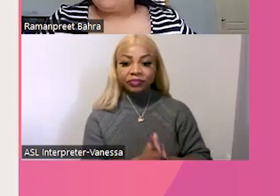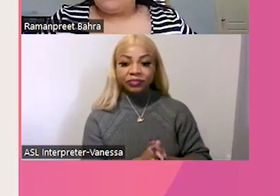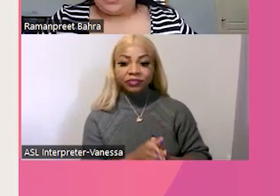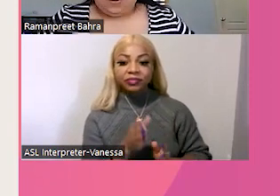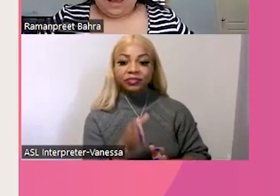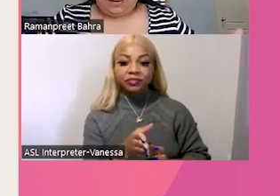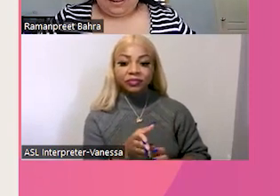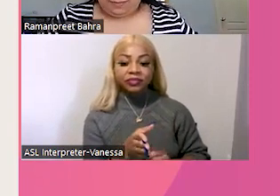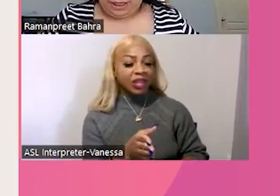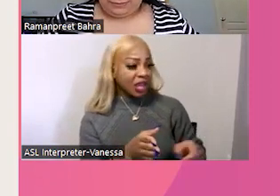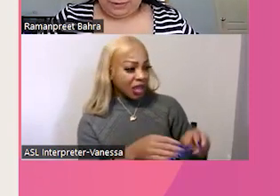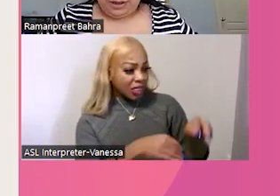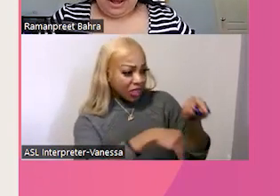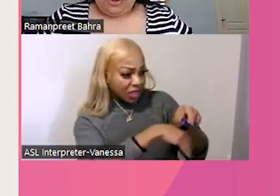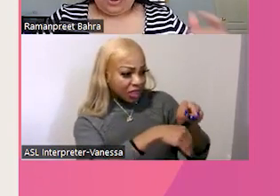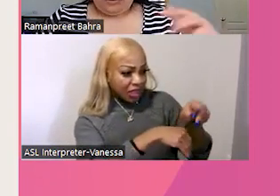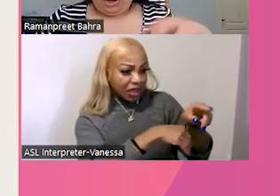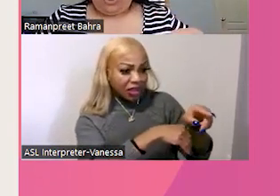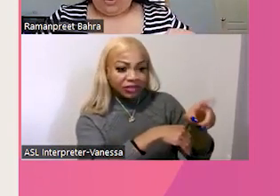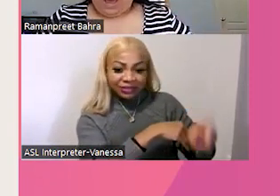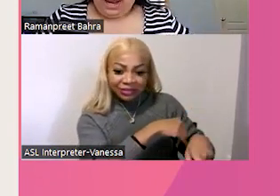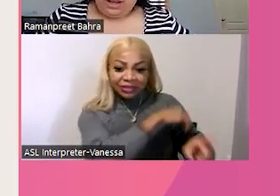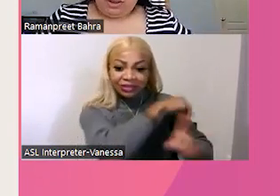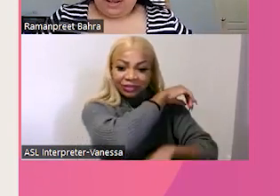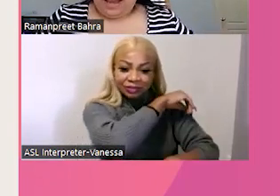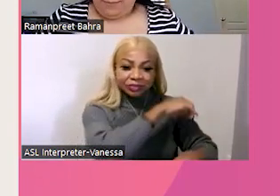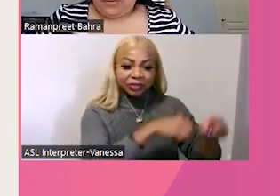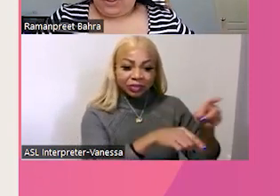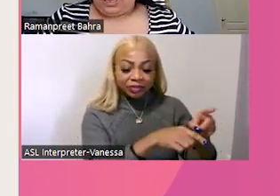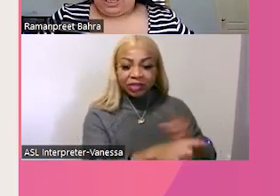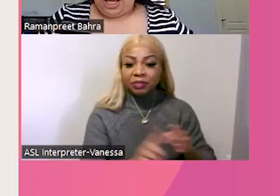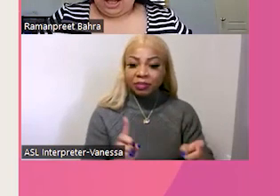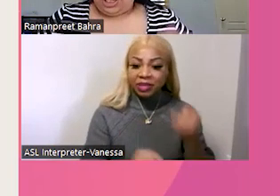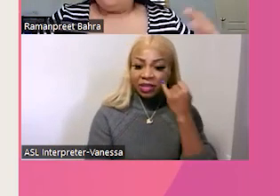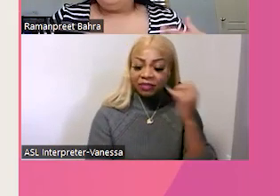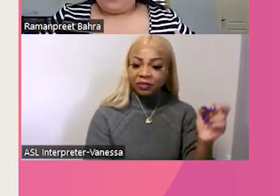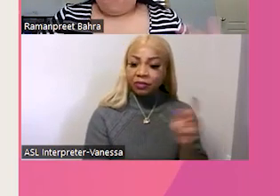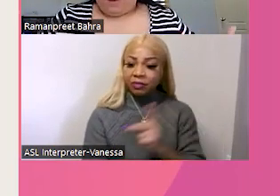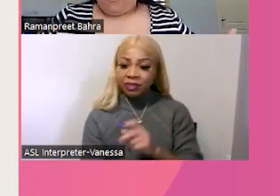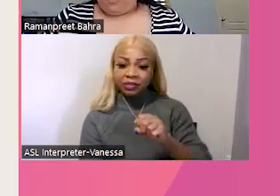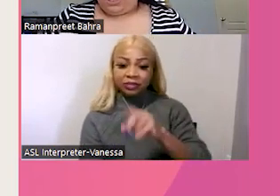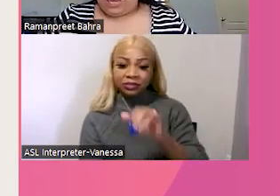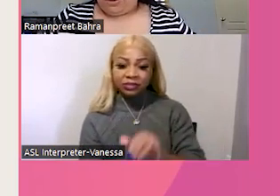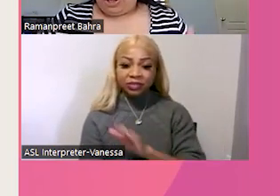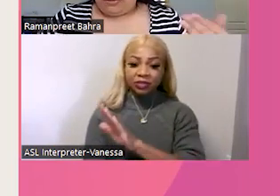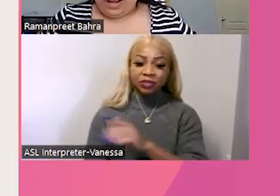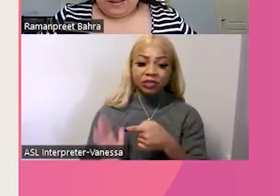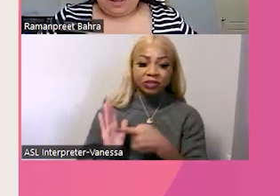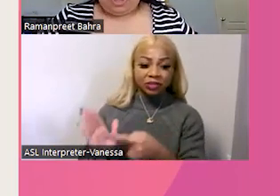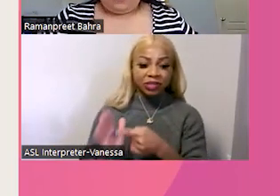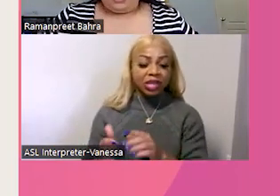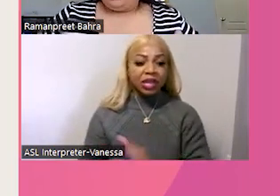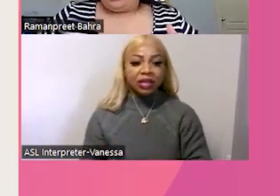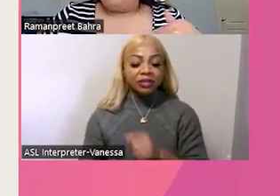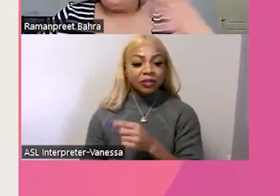needing surveillance and discipline. So if we were to zoom back into the example of Sally, the use of fat-phobic language and phrases